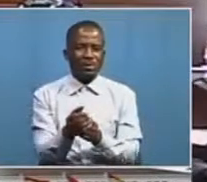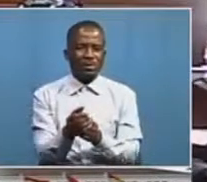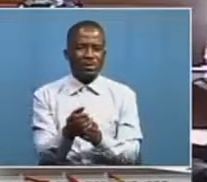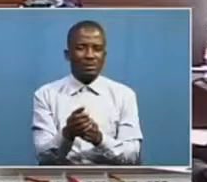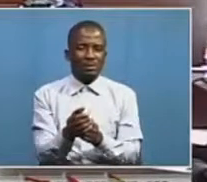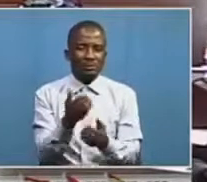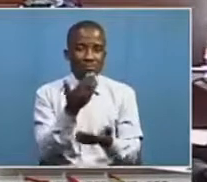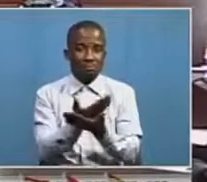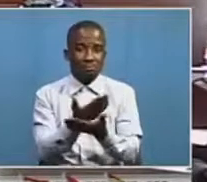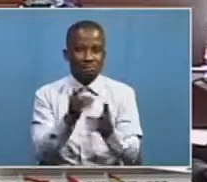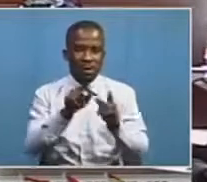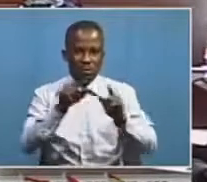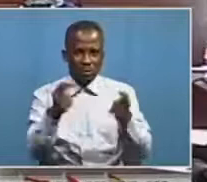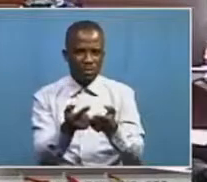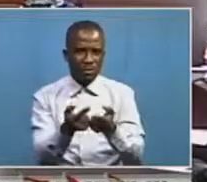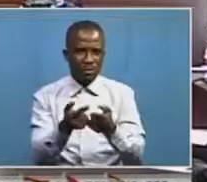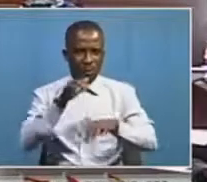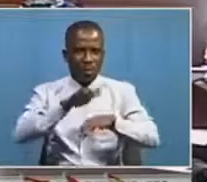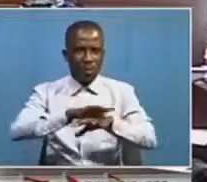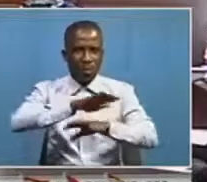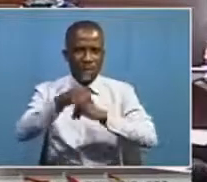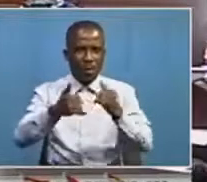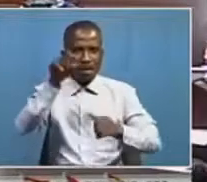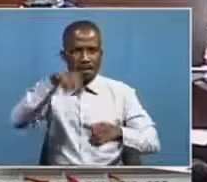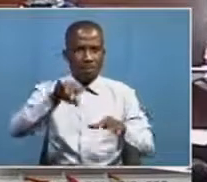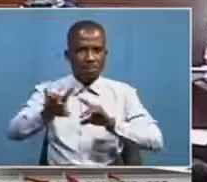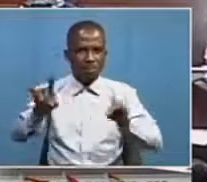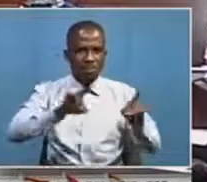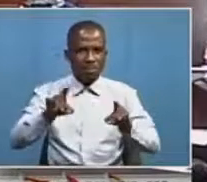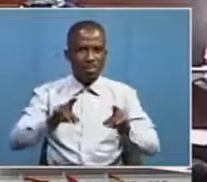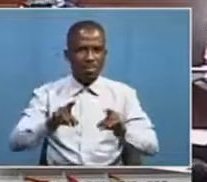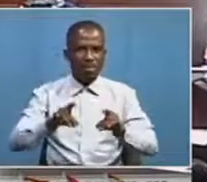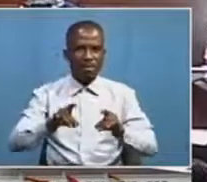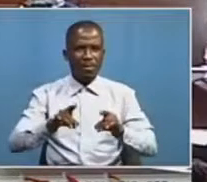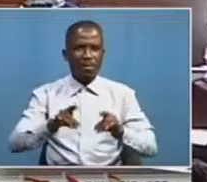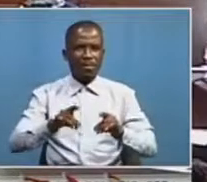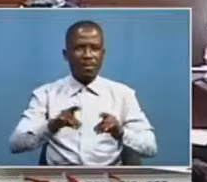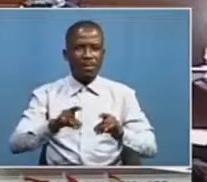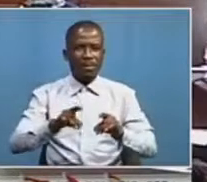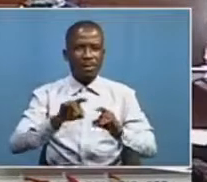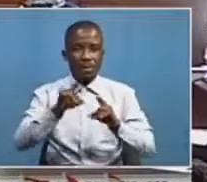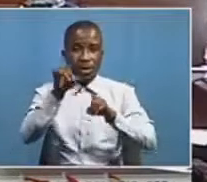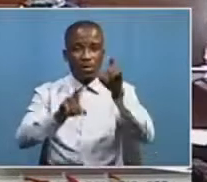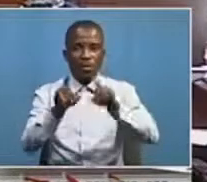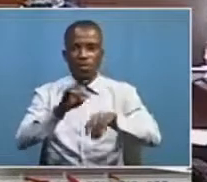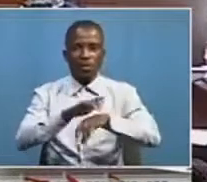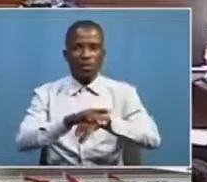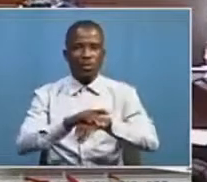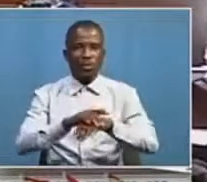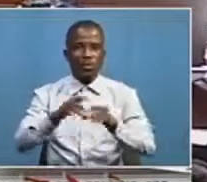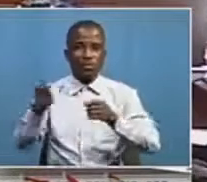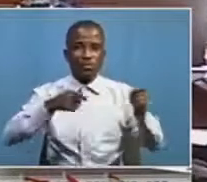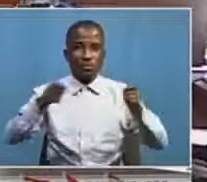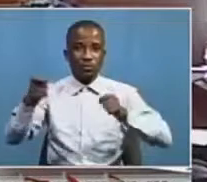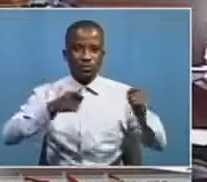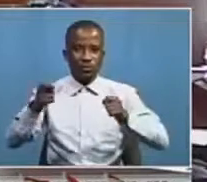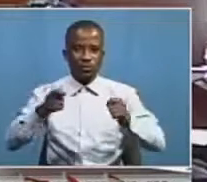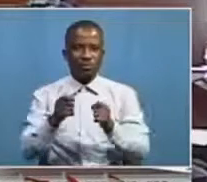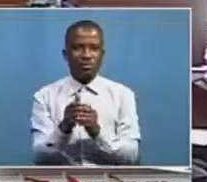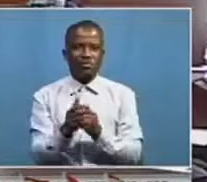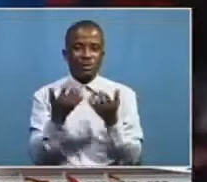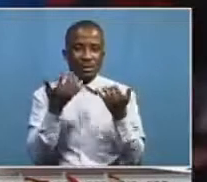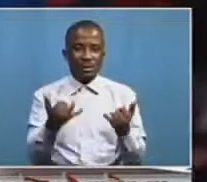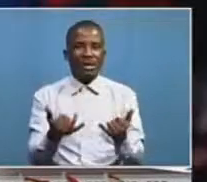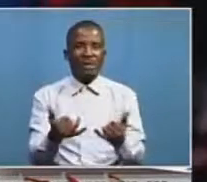the party concerned for it to be relevant to the determination of the question or issue in controversy between the parties,